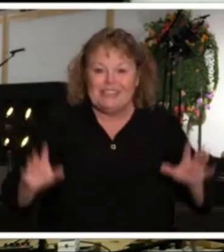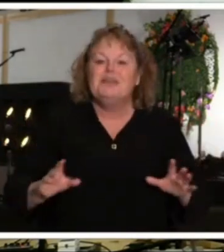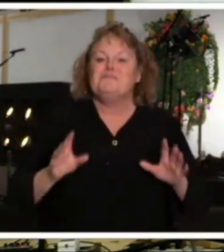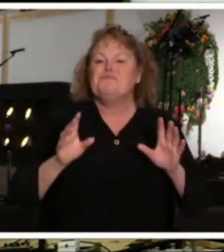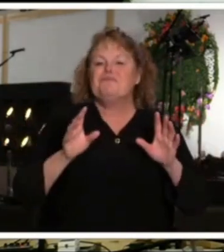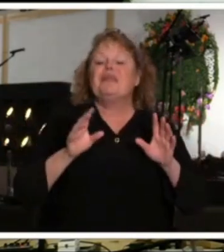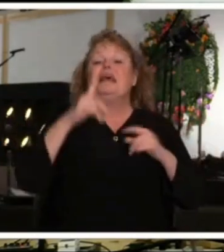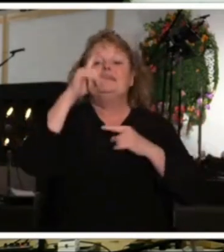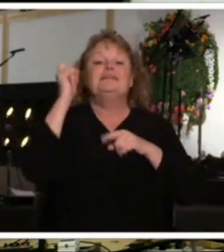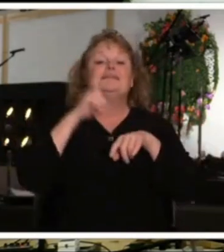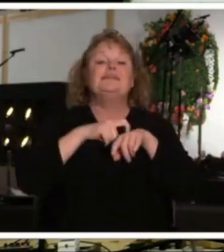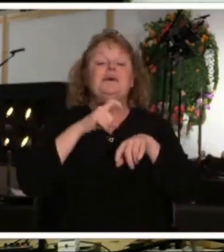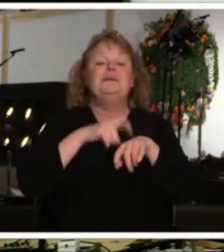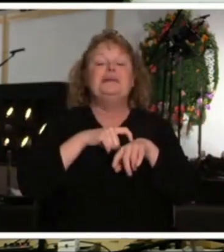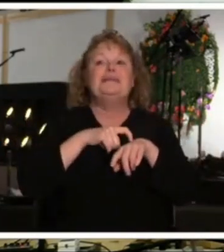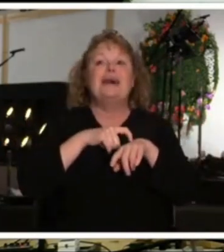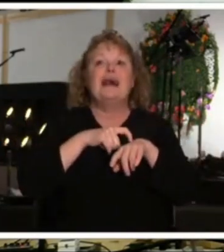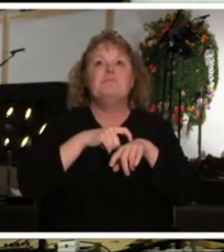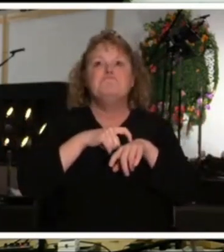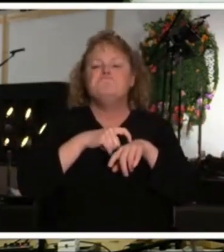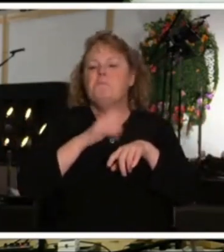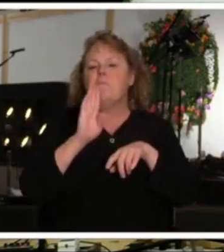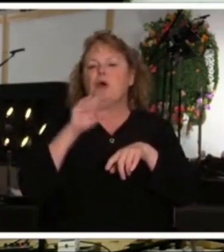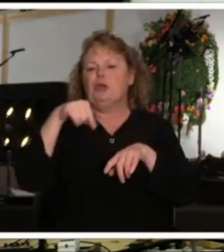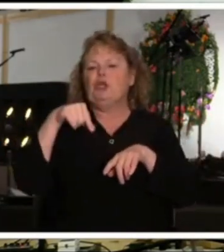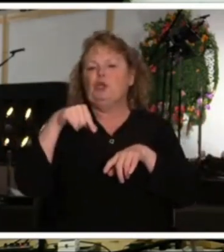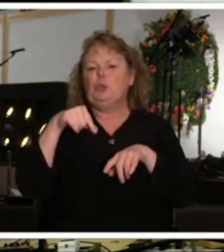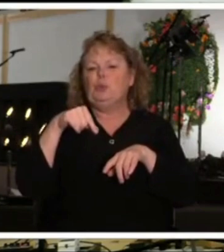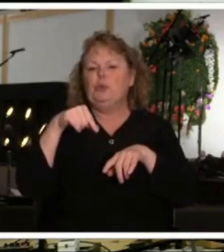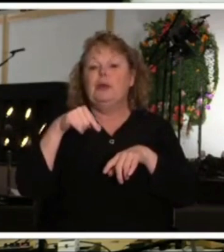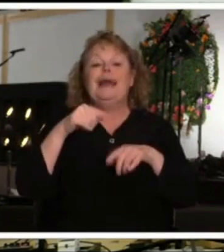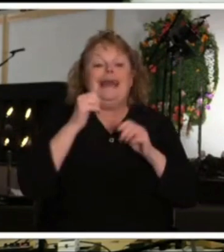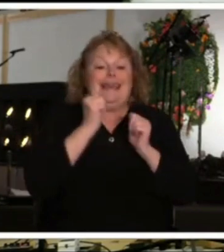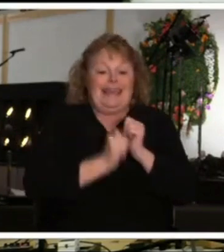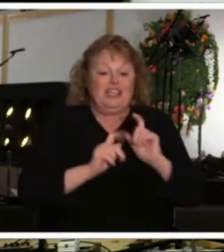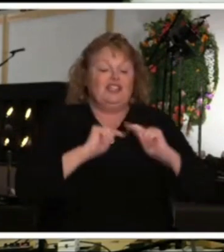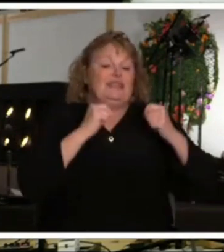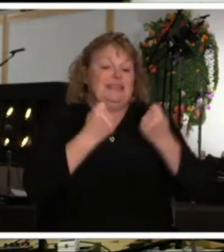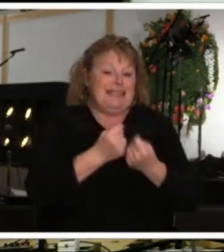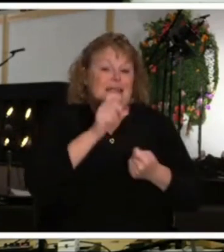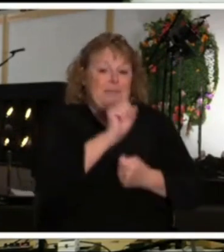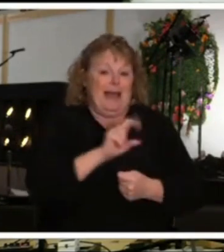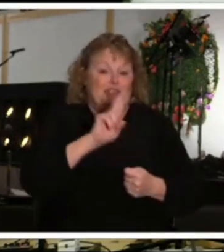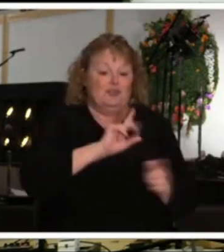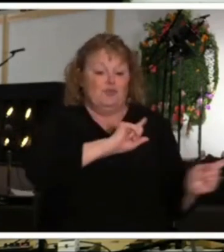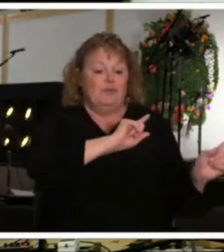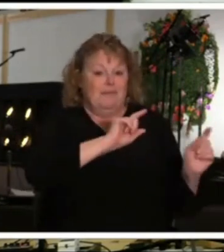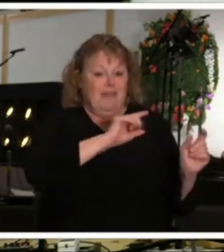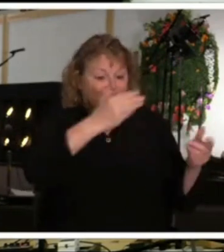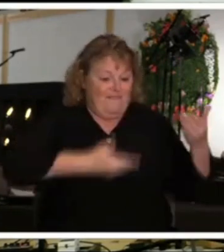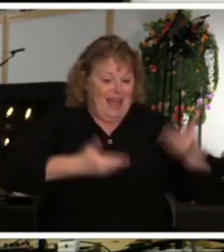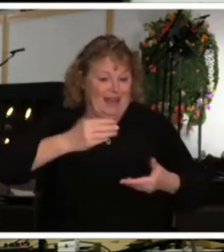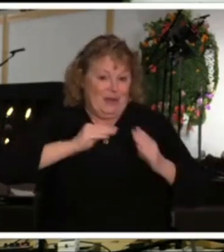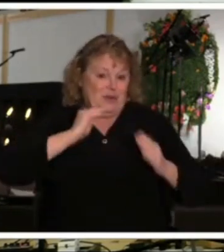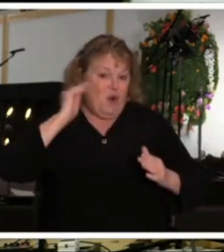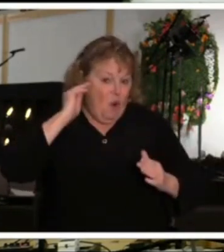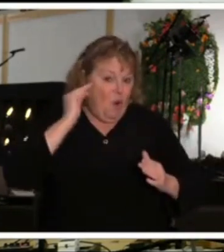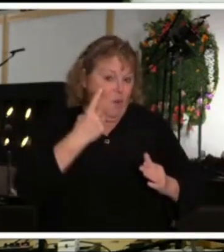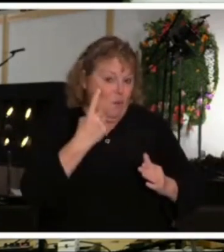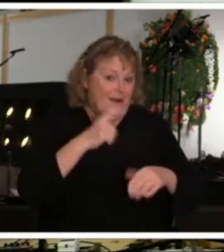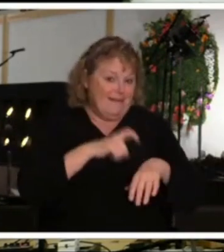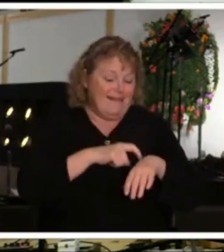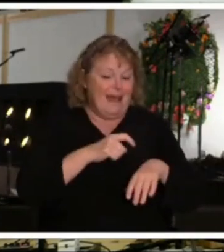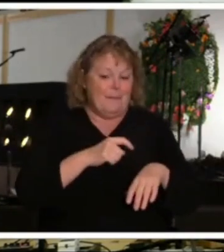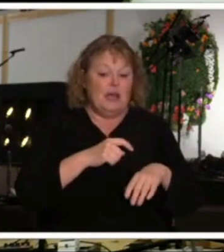do in the summertime, we do a lot of barbecues. We try to have every team at Syracuse in our home. So she probably did between